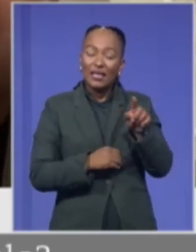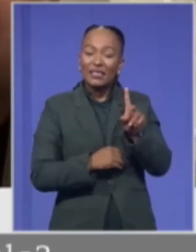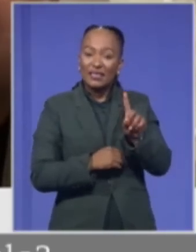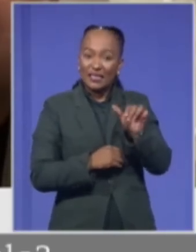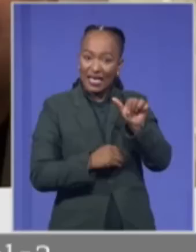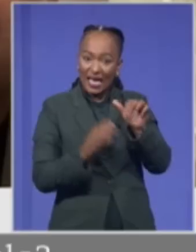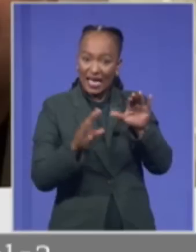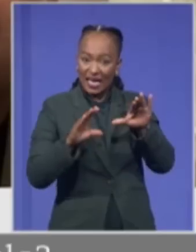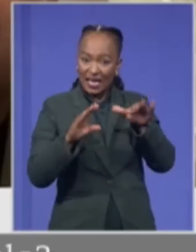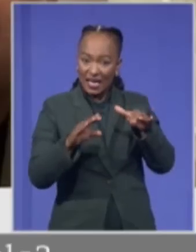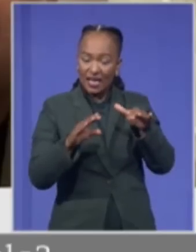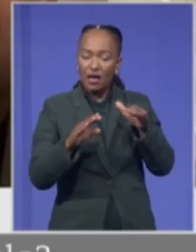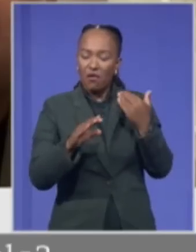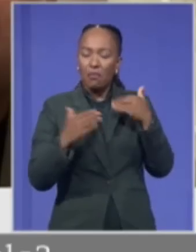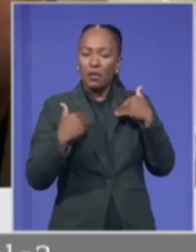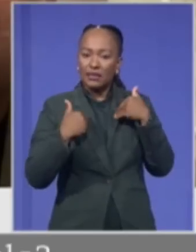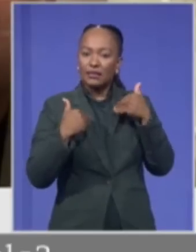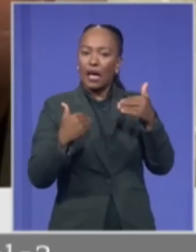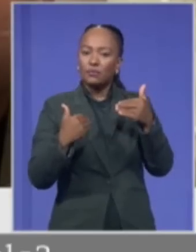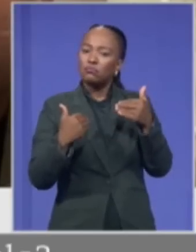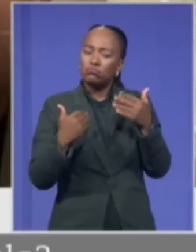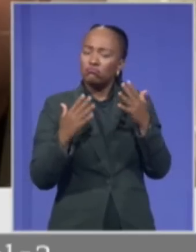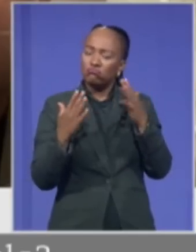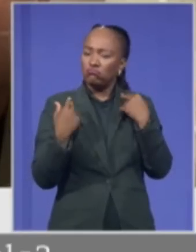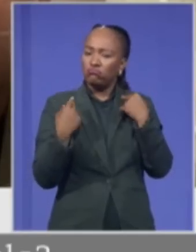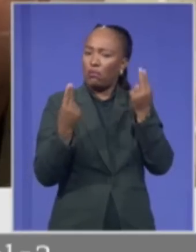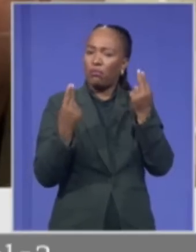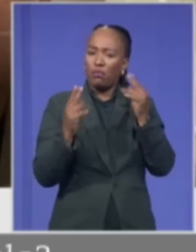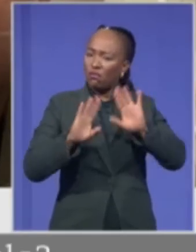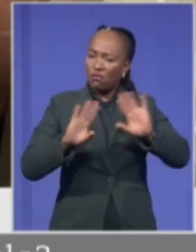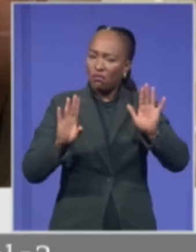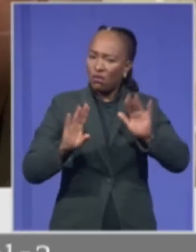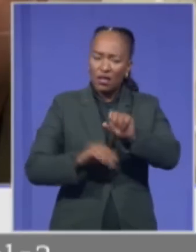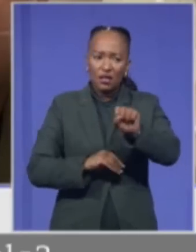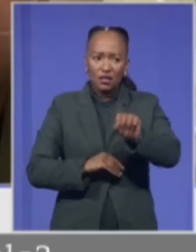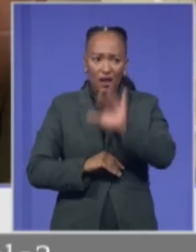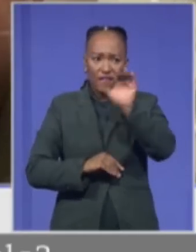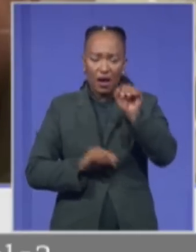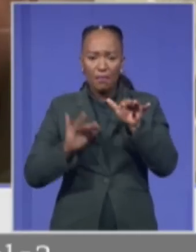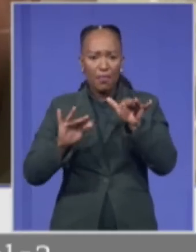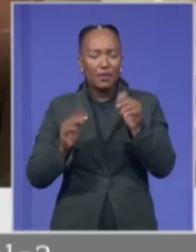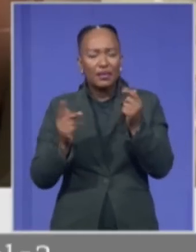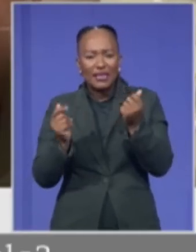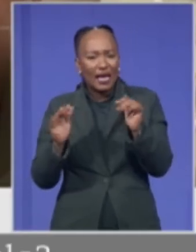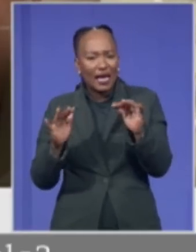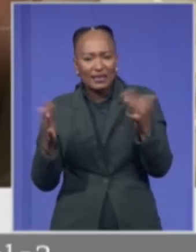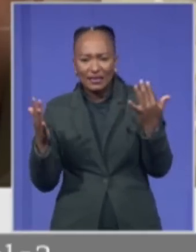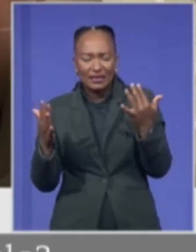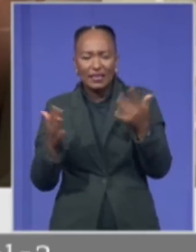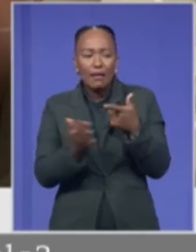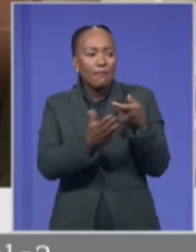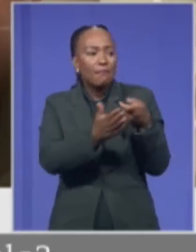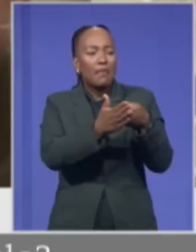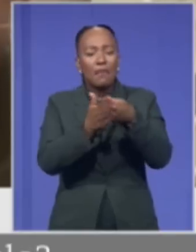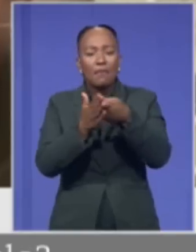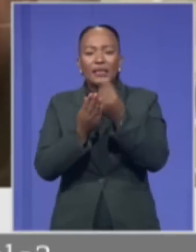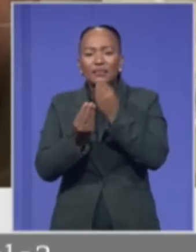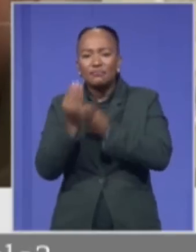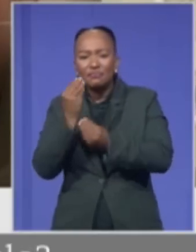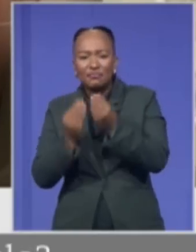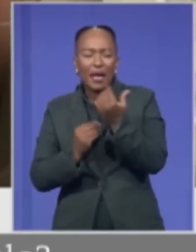ka ho tloa ka sehlogong o ile wa bolela hore ma Afrika Borwa hana tšhelete ha re kgone ho beya papa tafoleng ha re kgone hore re